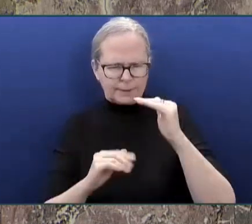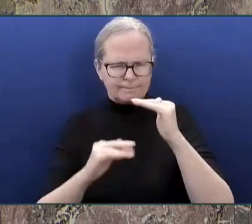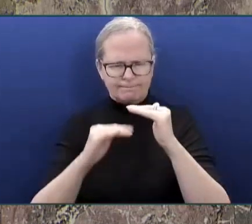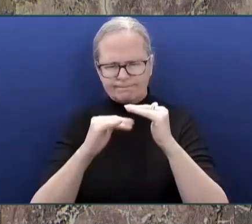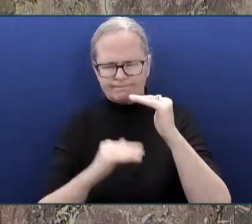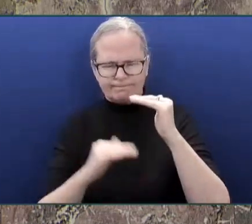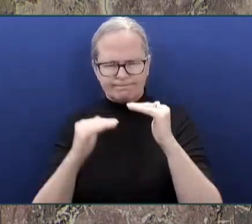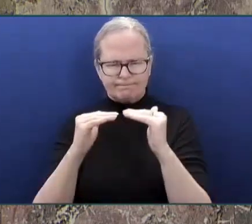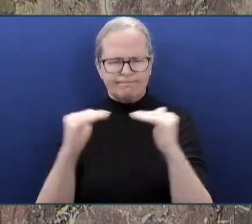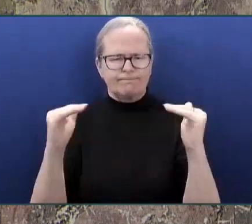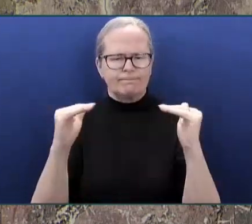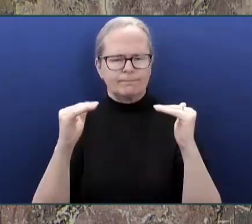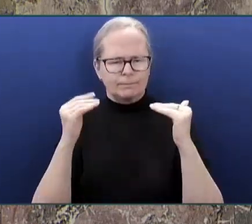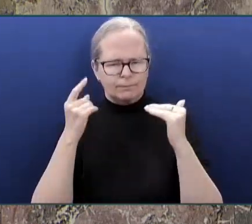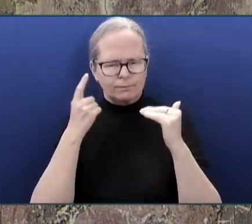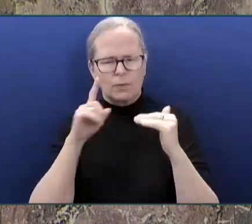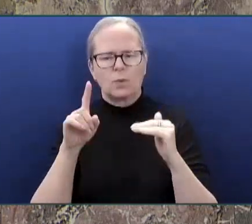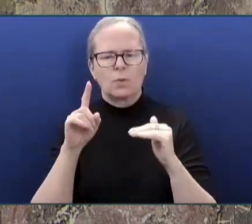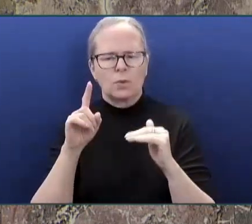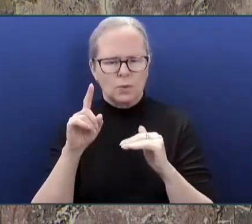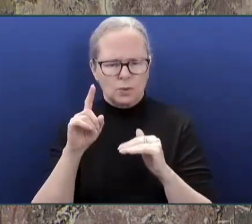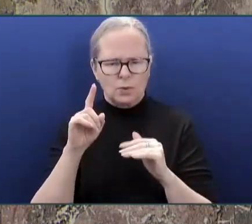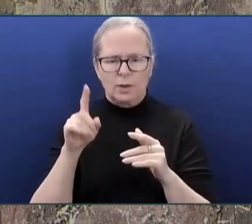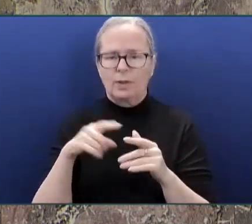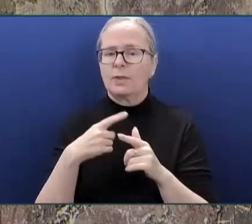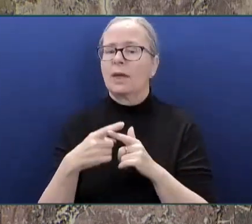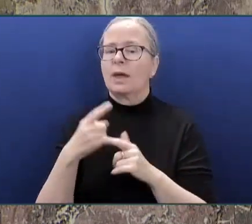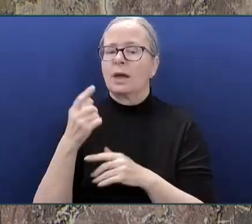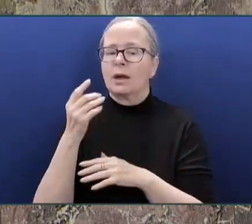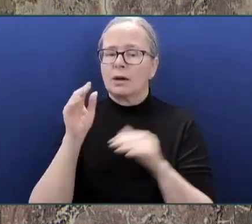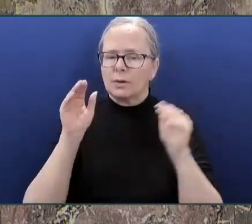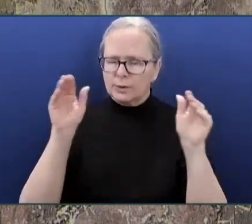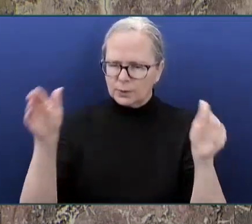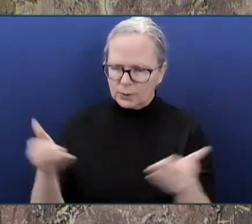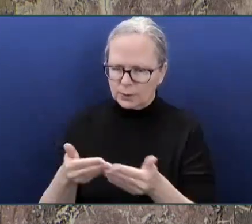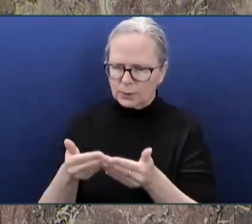accomplish the emissions to which we've committed. Thank you very much, Honourable Speaker.